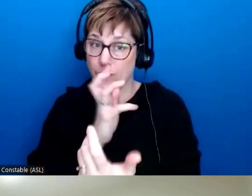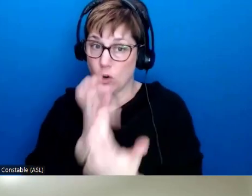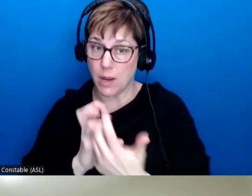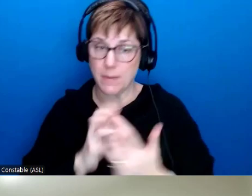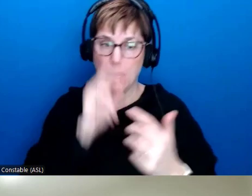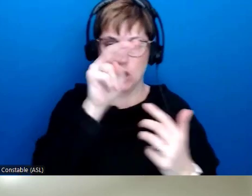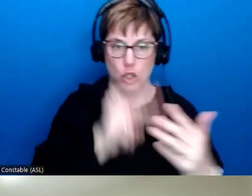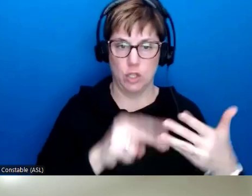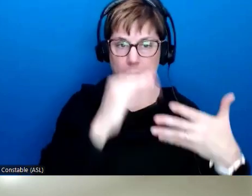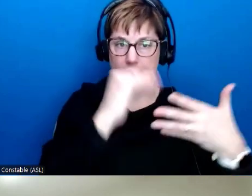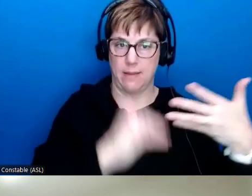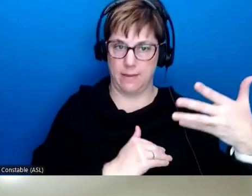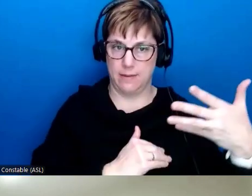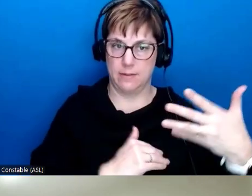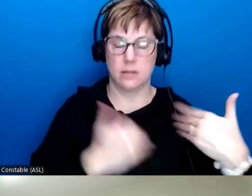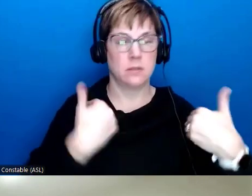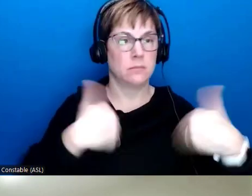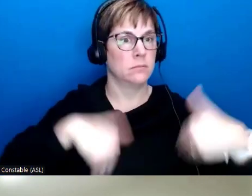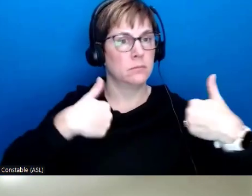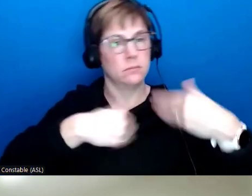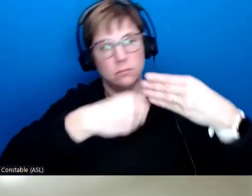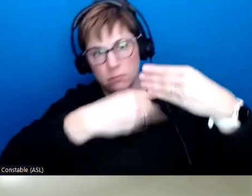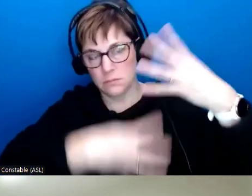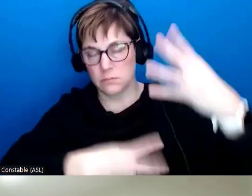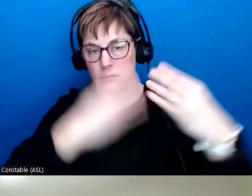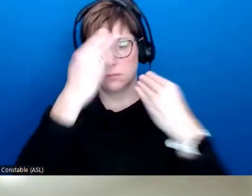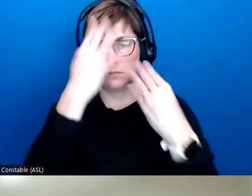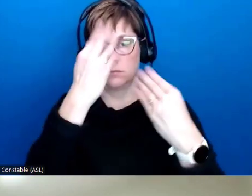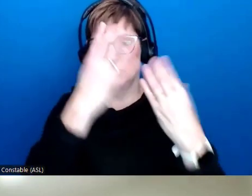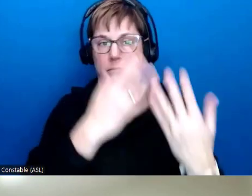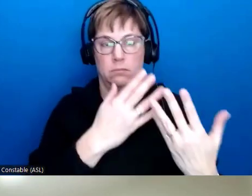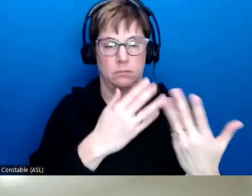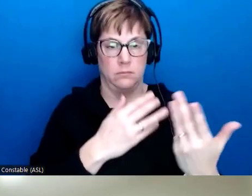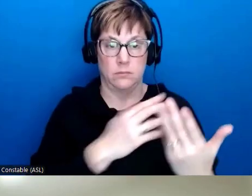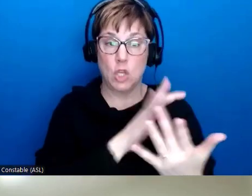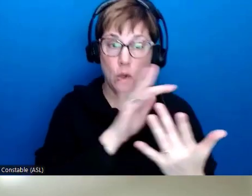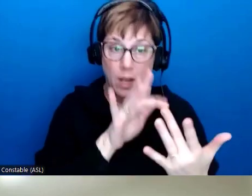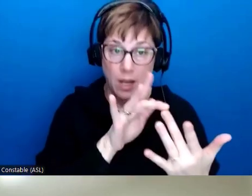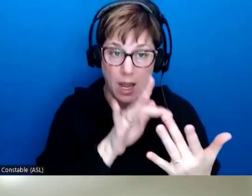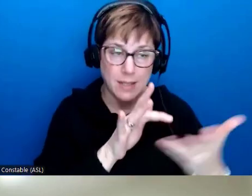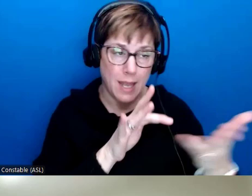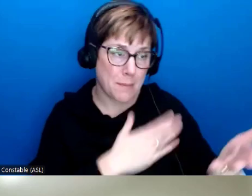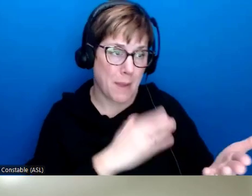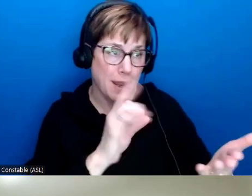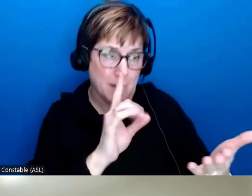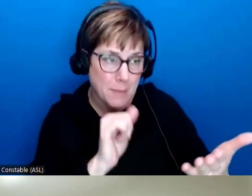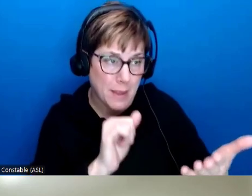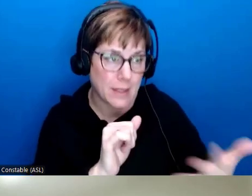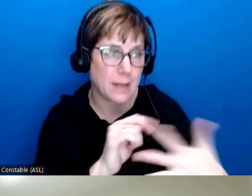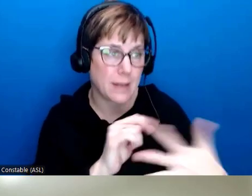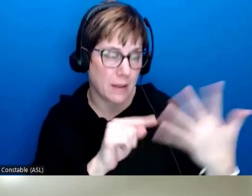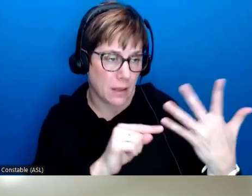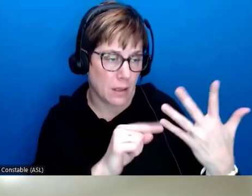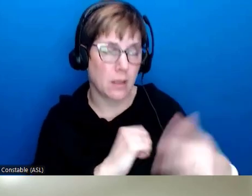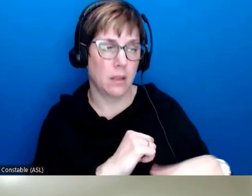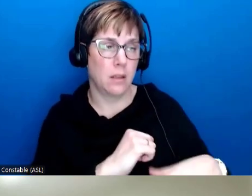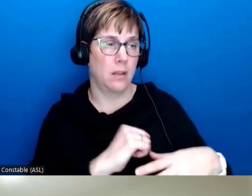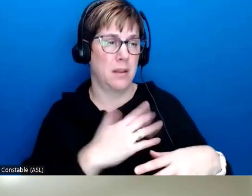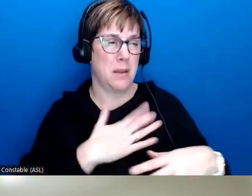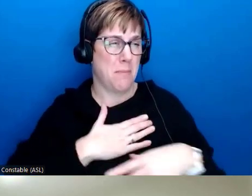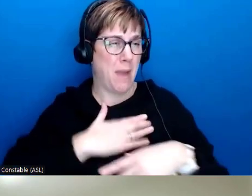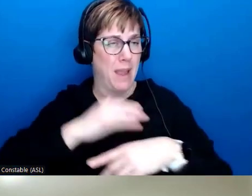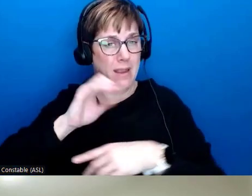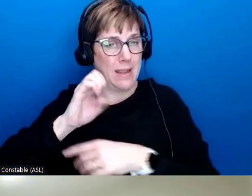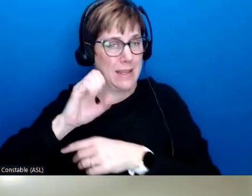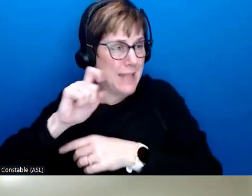there's so much in this website, and that you can contact them, explain to them what your disability is, what your task what you may be